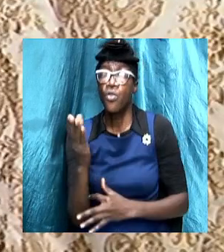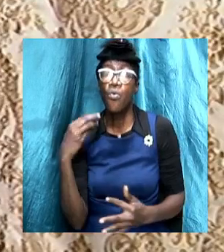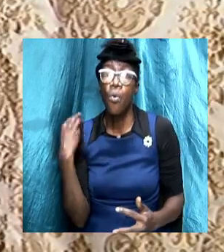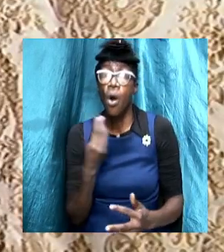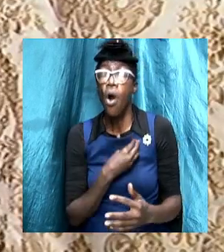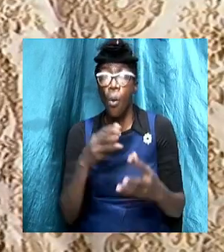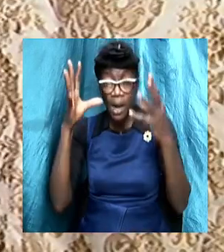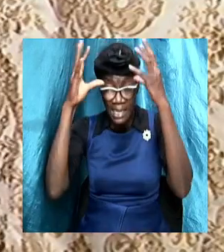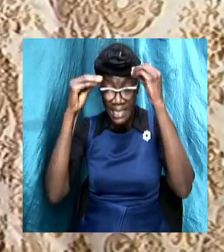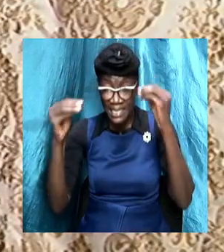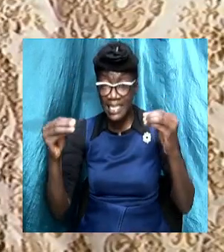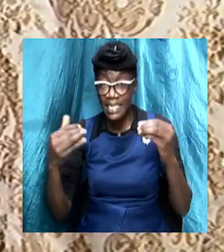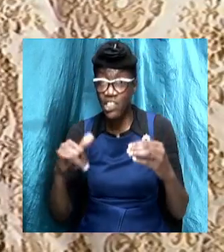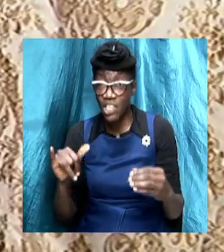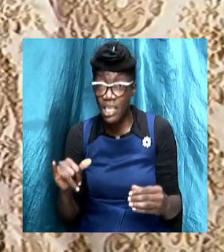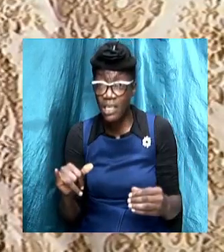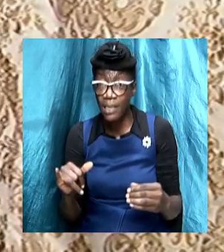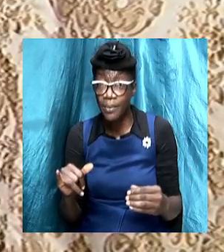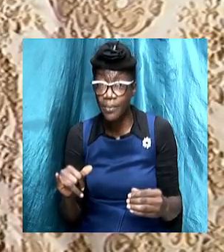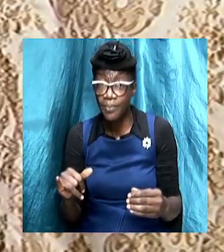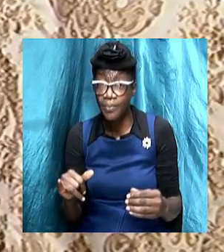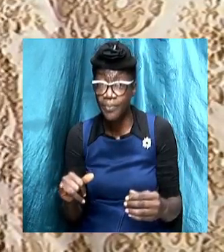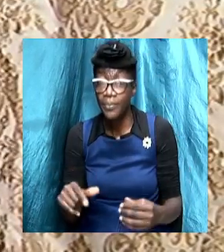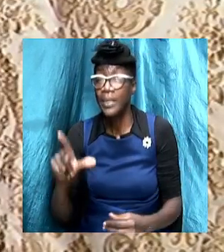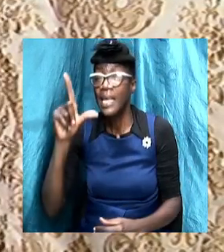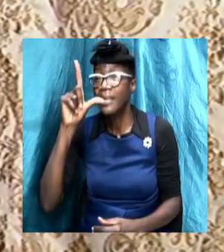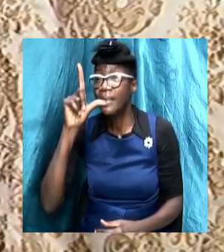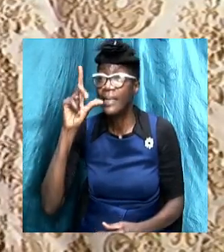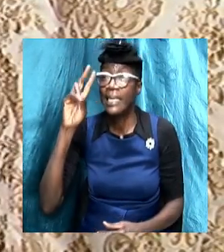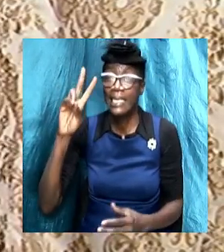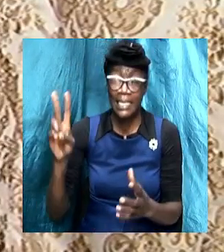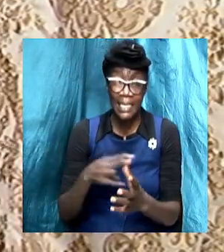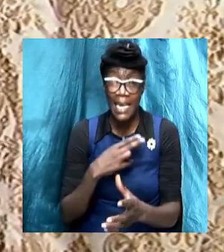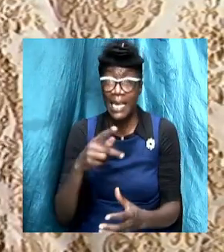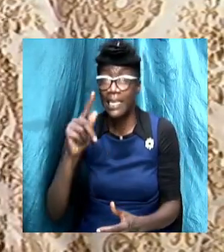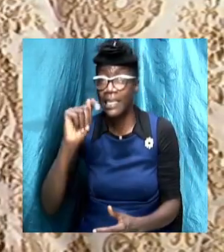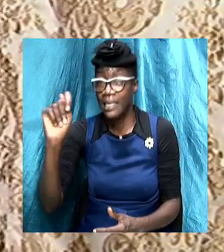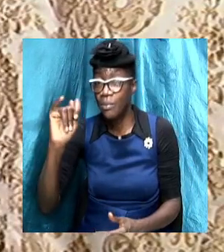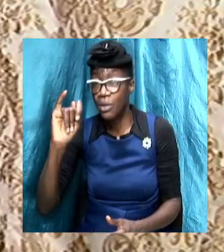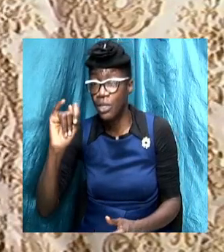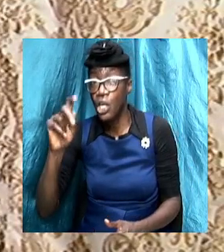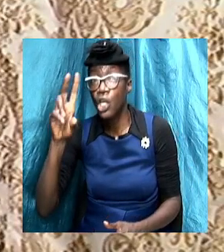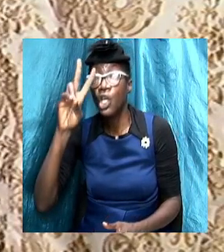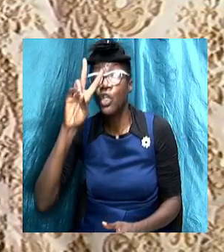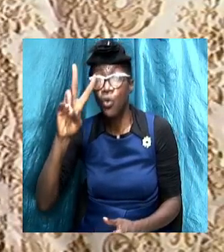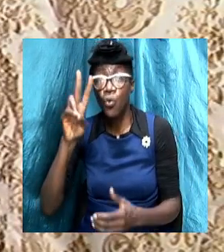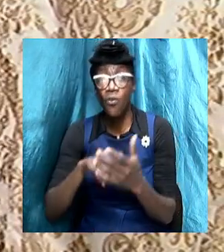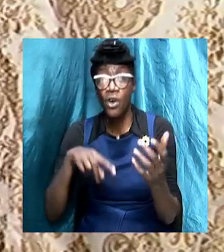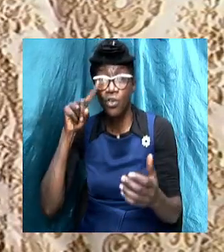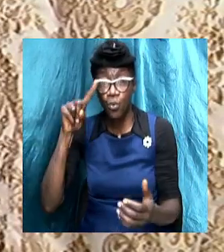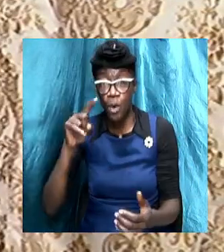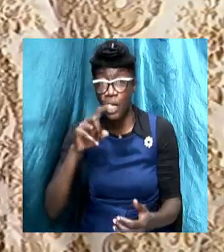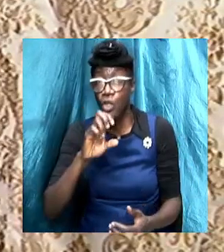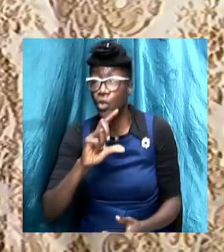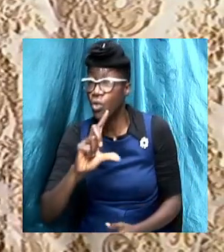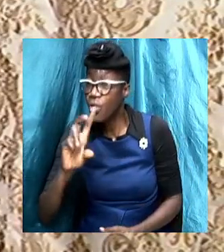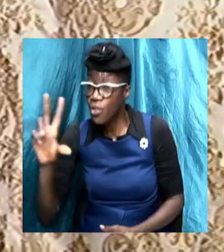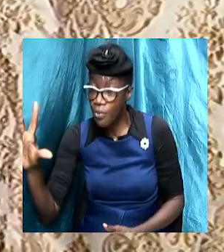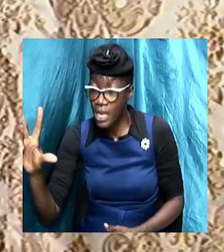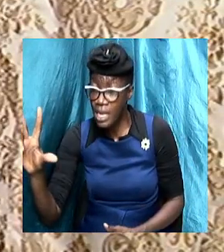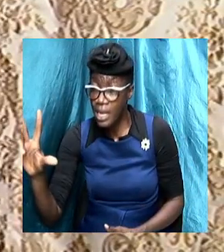of that. 2 Timothy chapter 2, verse 1 to 3. And secondly, our lifestyle, 2 Timothy chapter